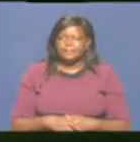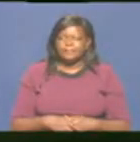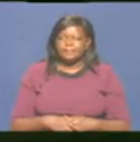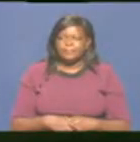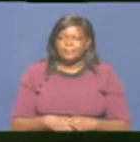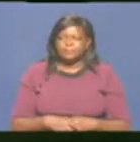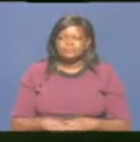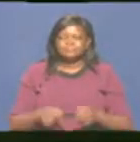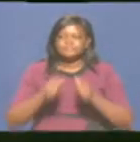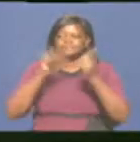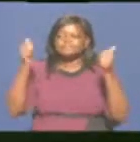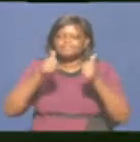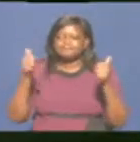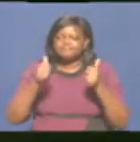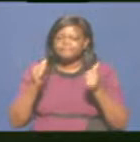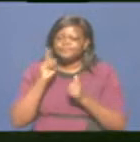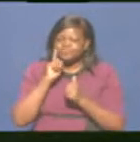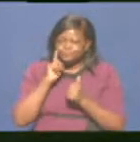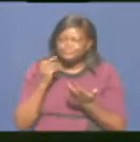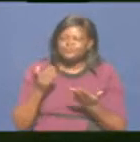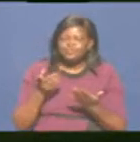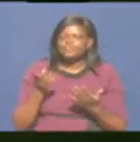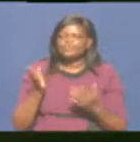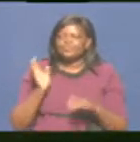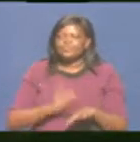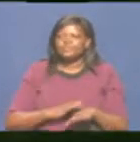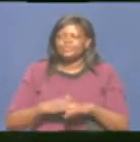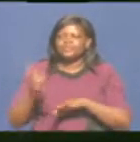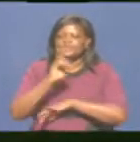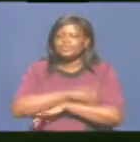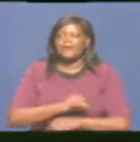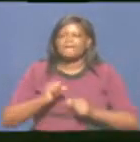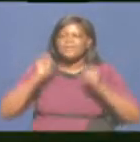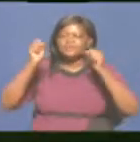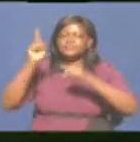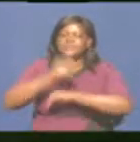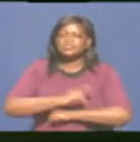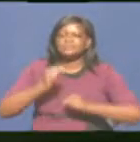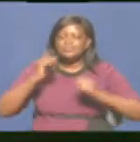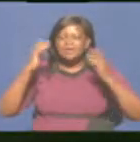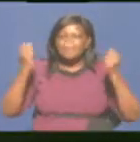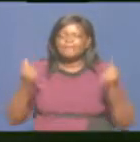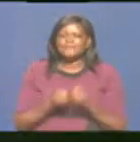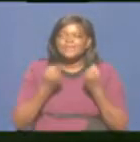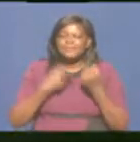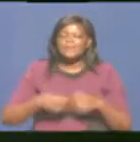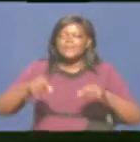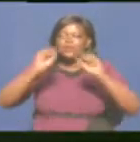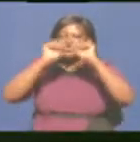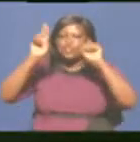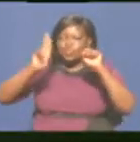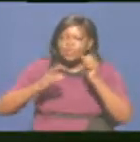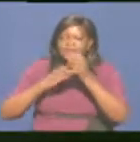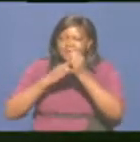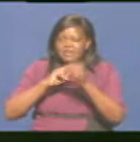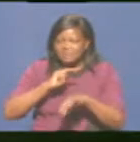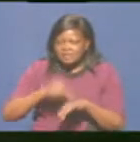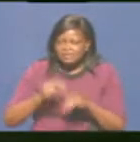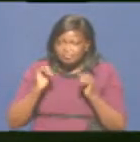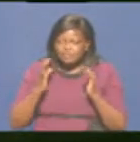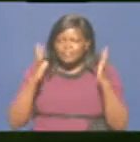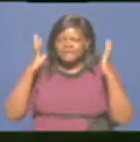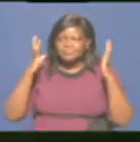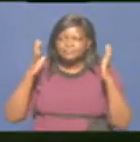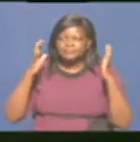All right, tomorrow will be an interesting day. The Mashujaa Day celebrations happening here. President Uhuru Kenyatta leading the nation in celebrating